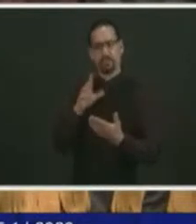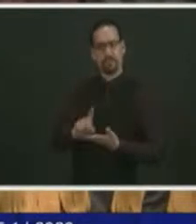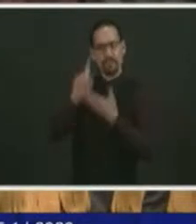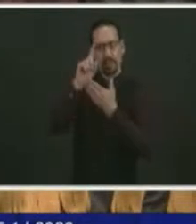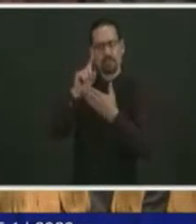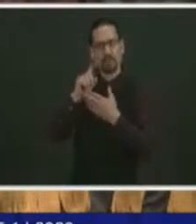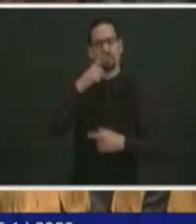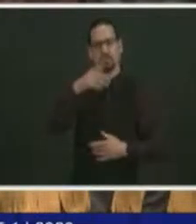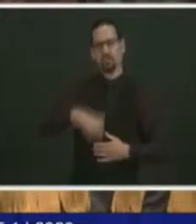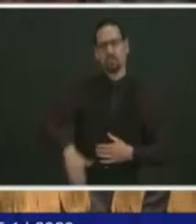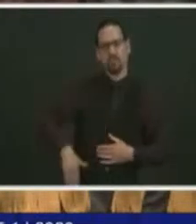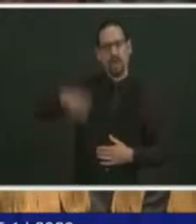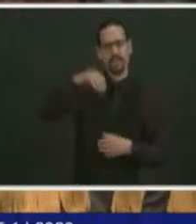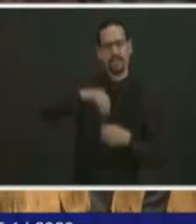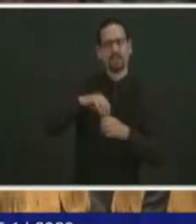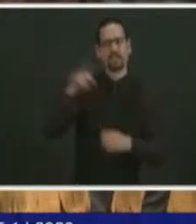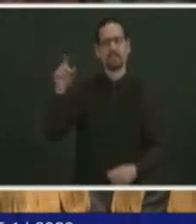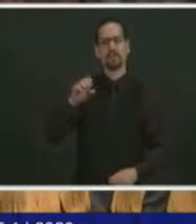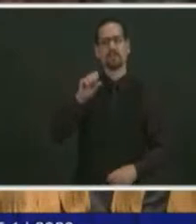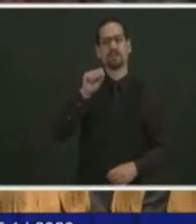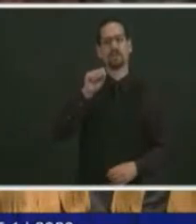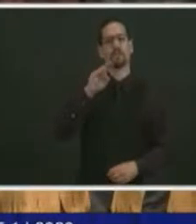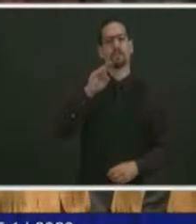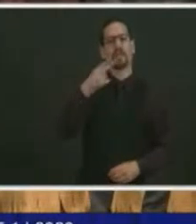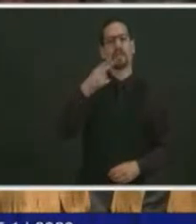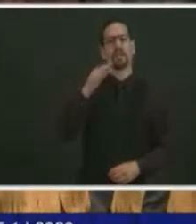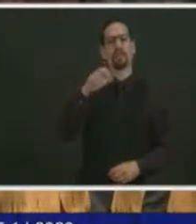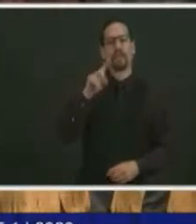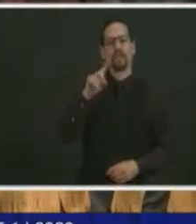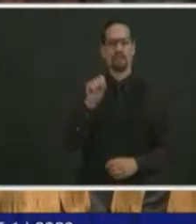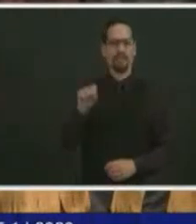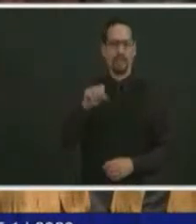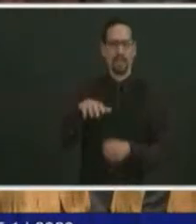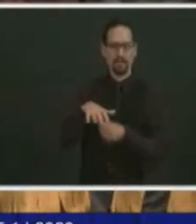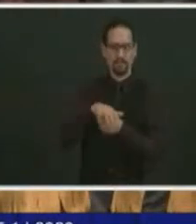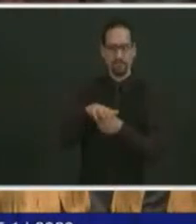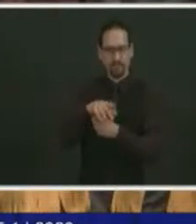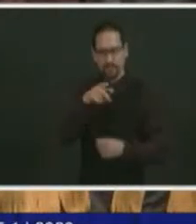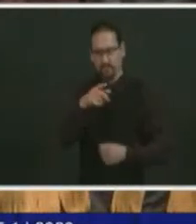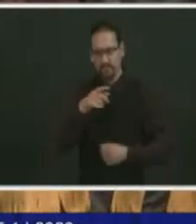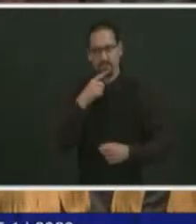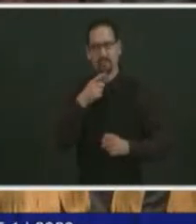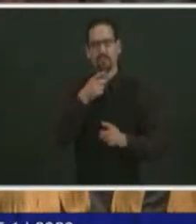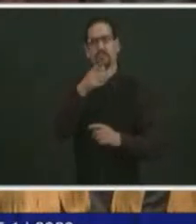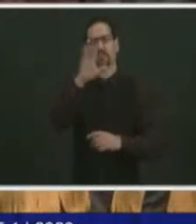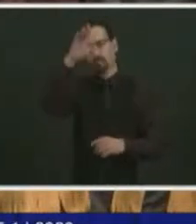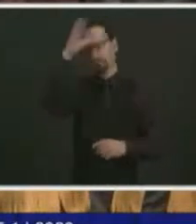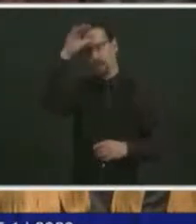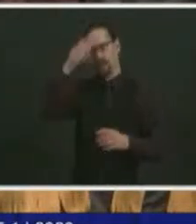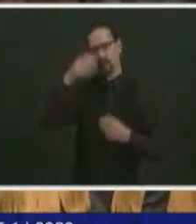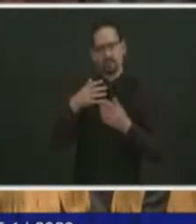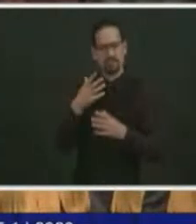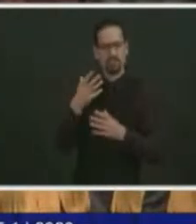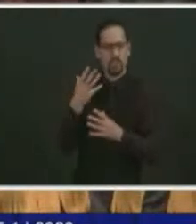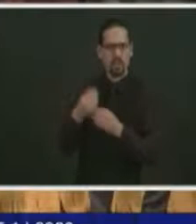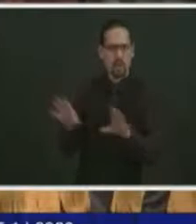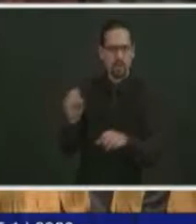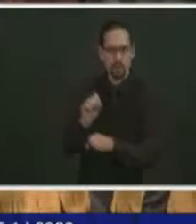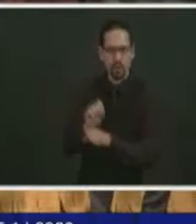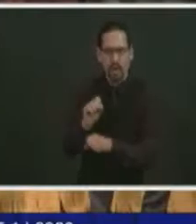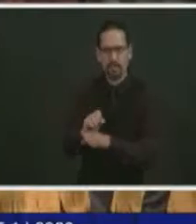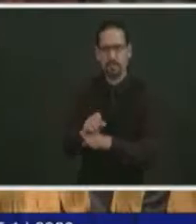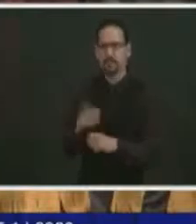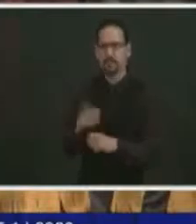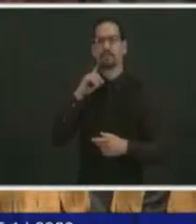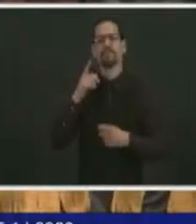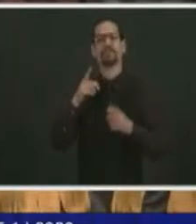and you mentioned how your dad lost his job. You applied yourself, you went to LaSalle, got into Harvard, Rhodes Scholar, Yale. Don't